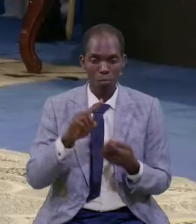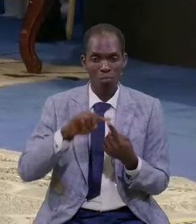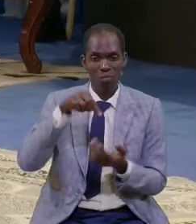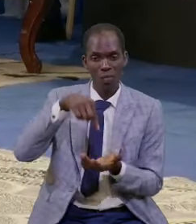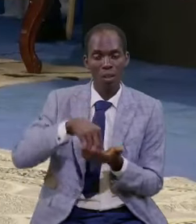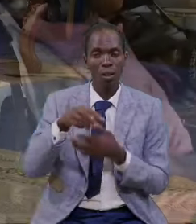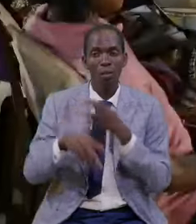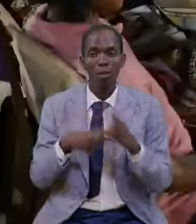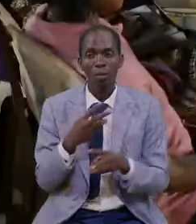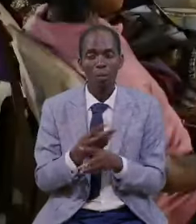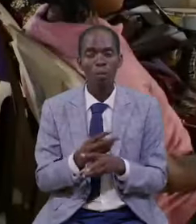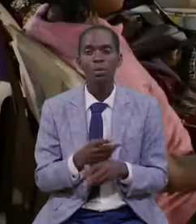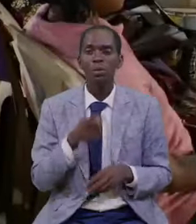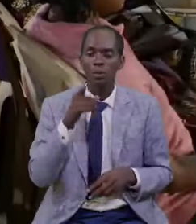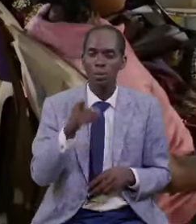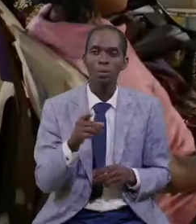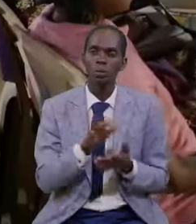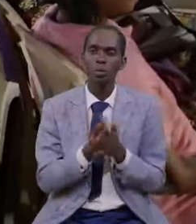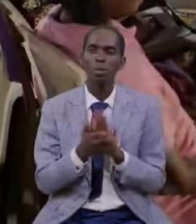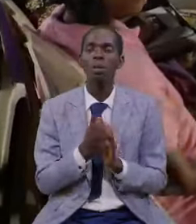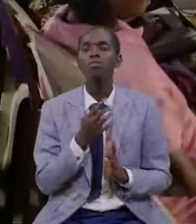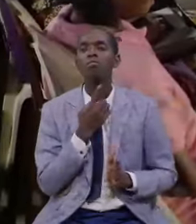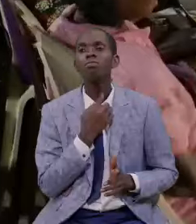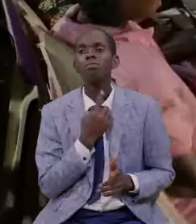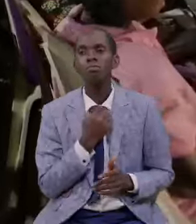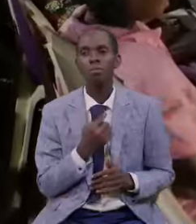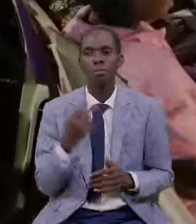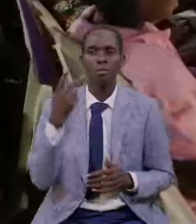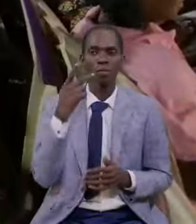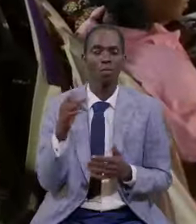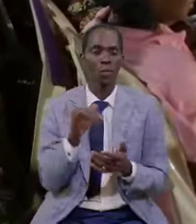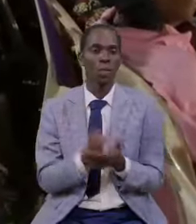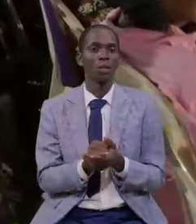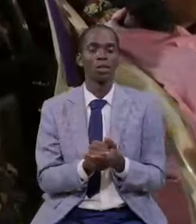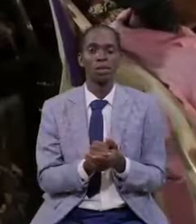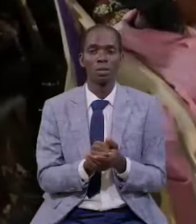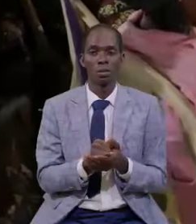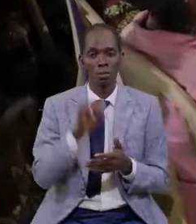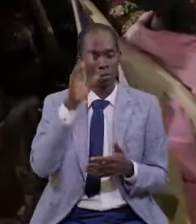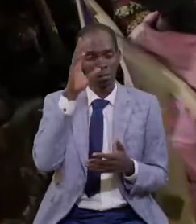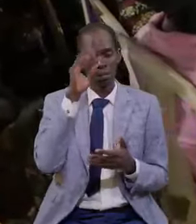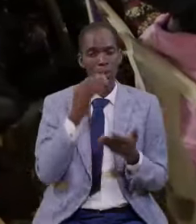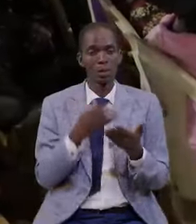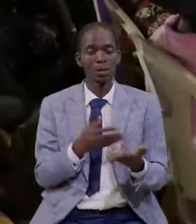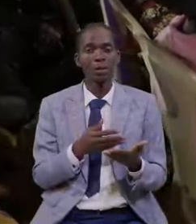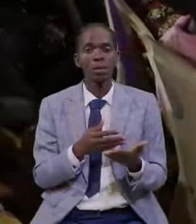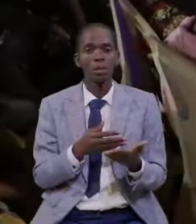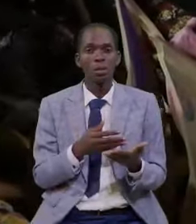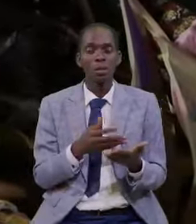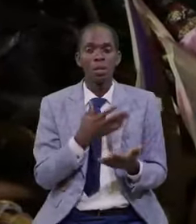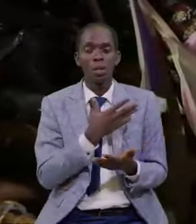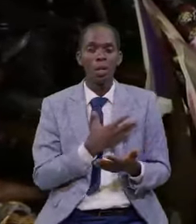are thirsty. Look at that baby, just born, and cries for